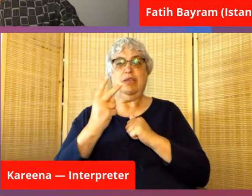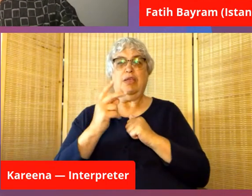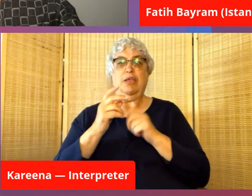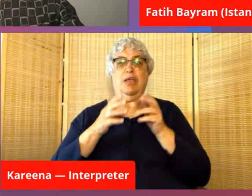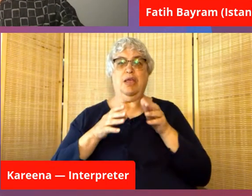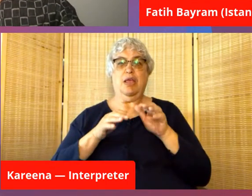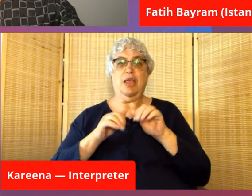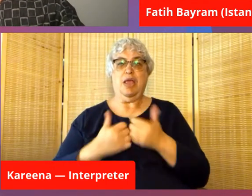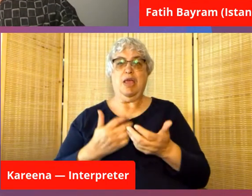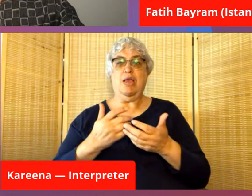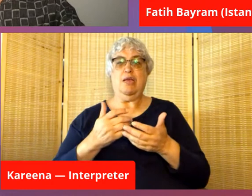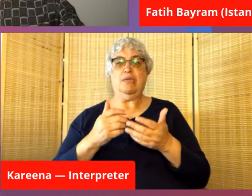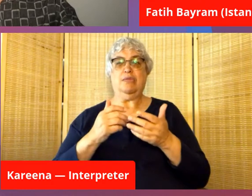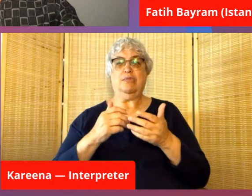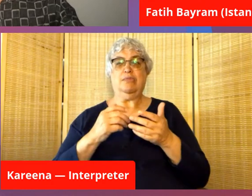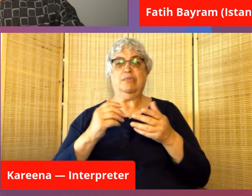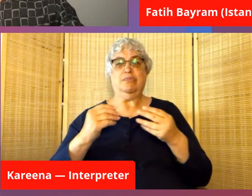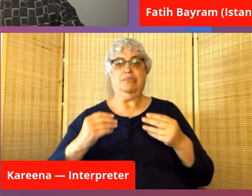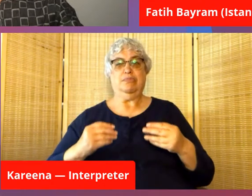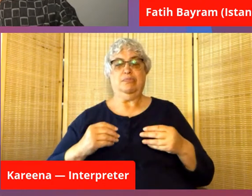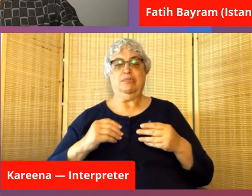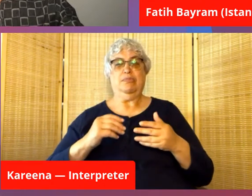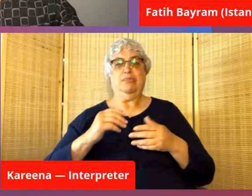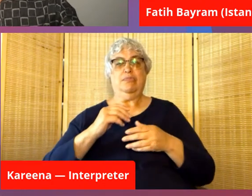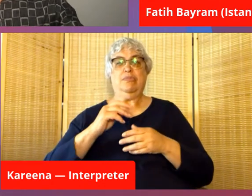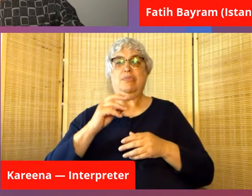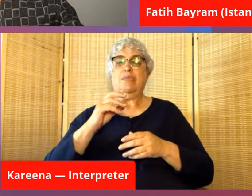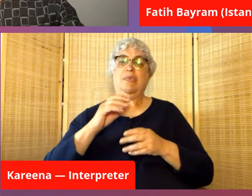of ripening one's soul in